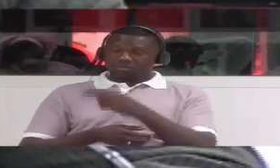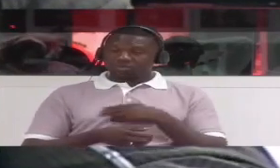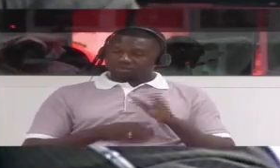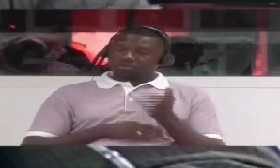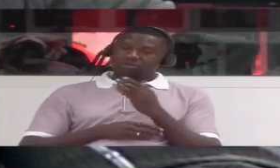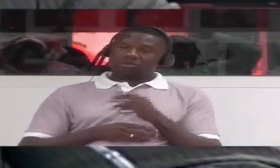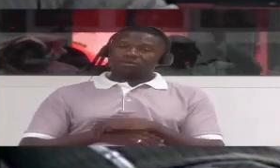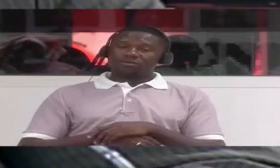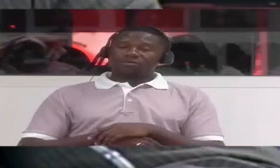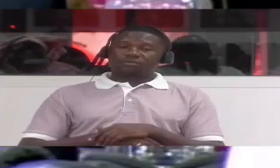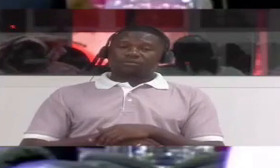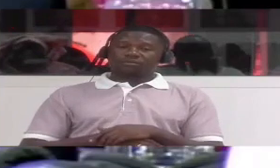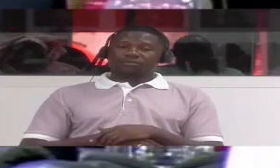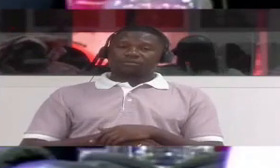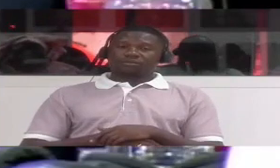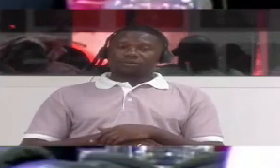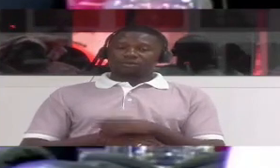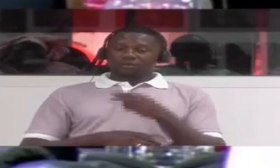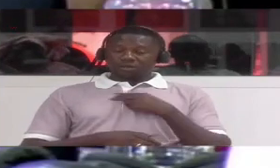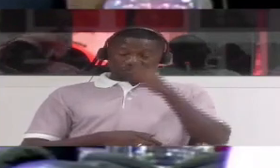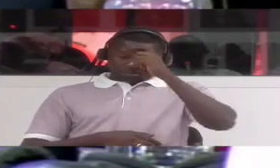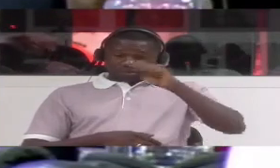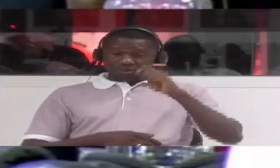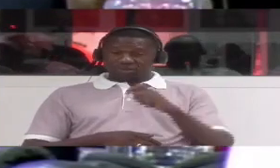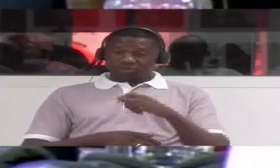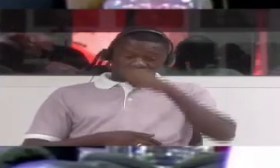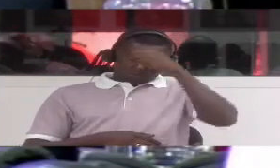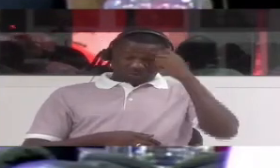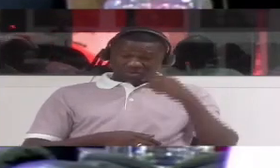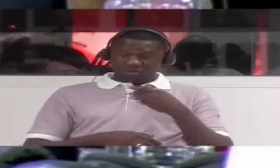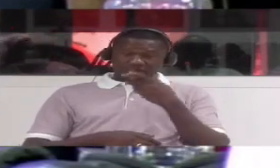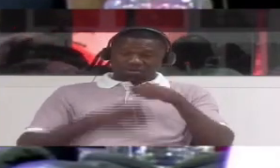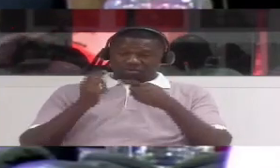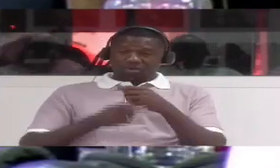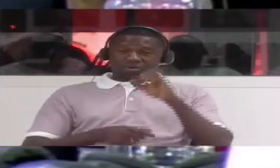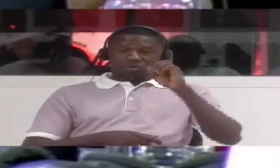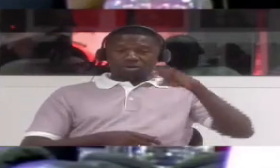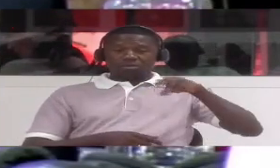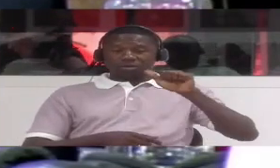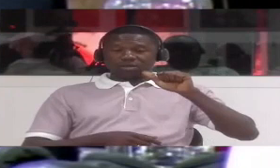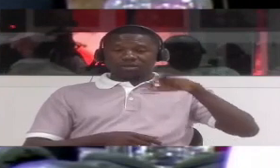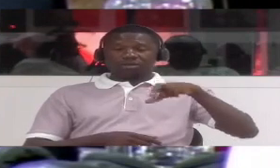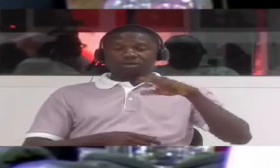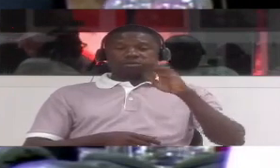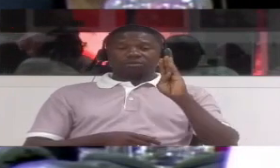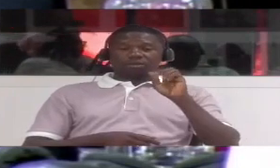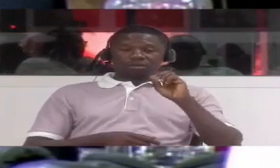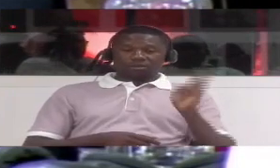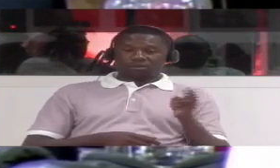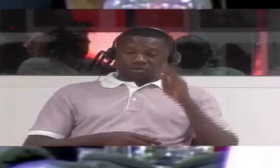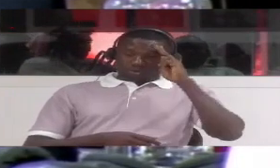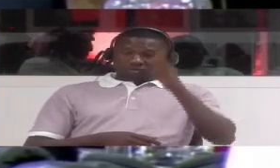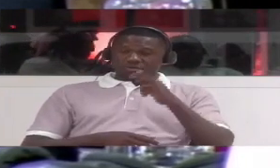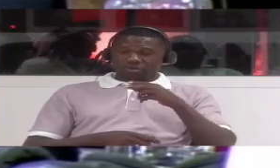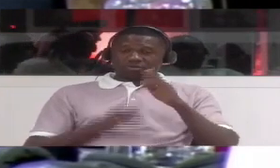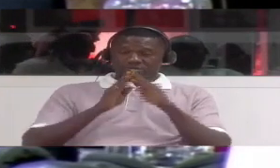went. The police operation regarding Mr. Omar Ba's residence in Bundung and the